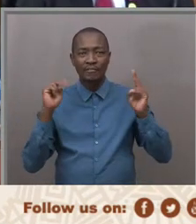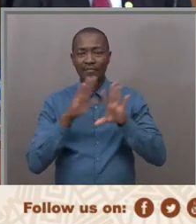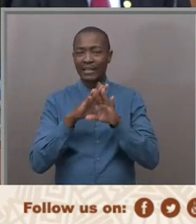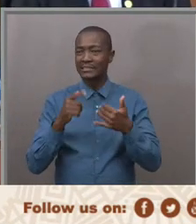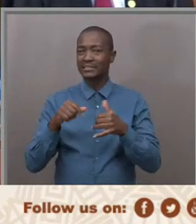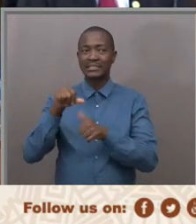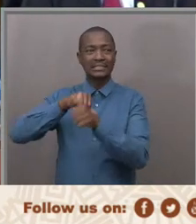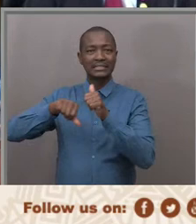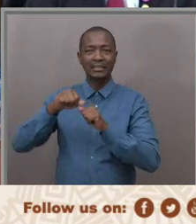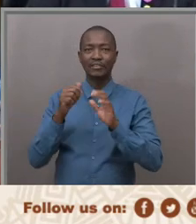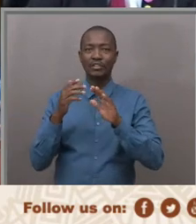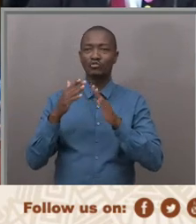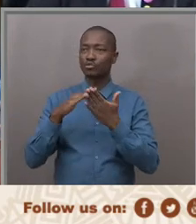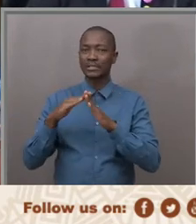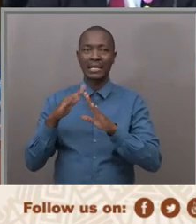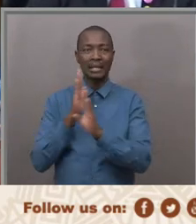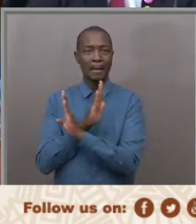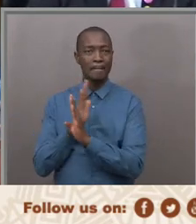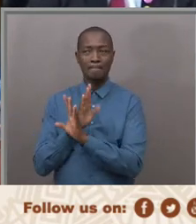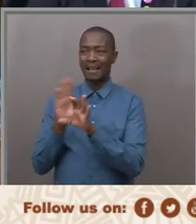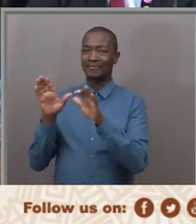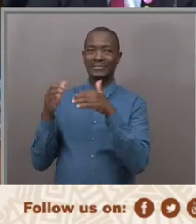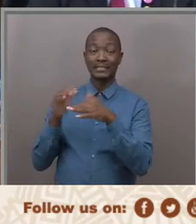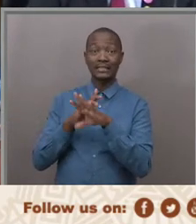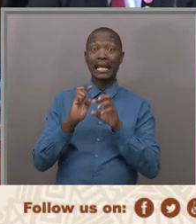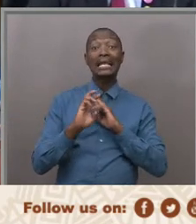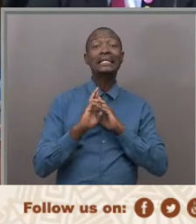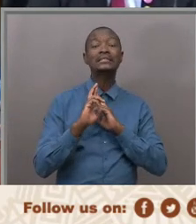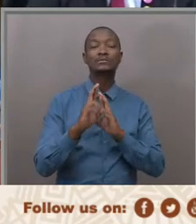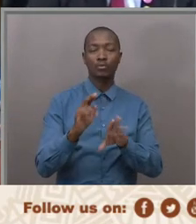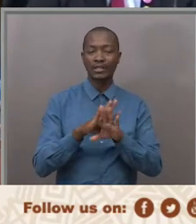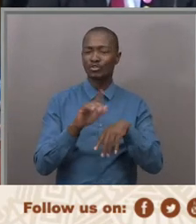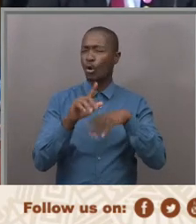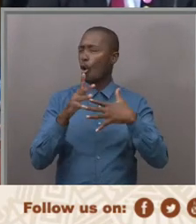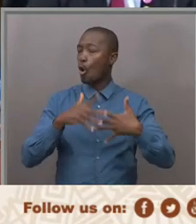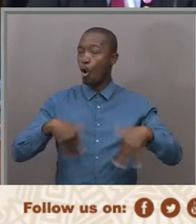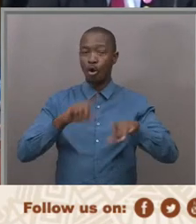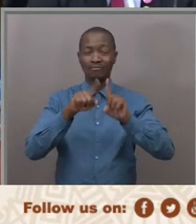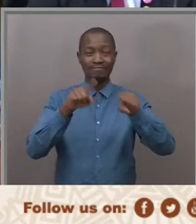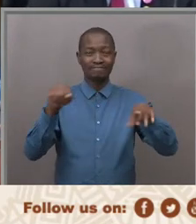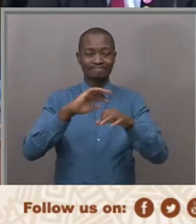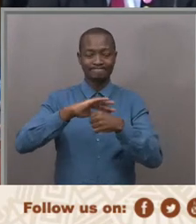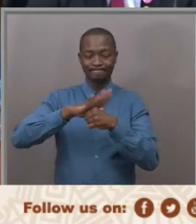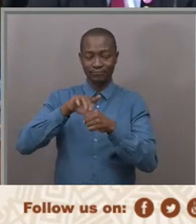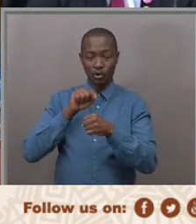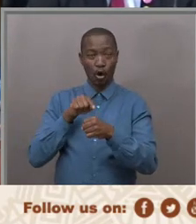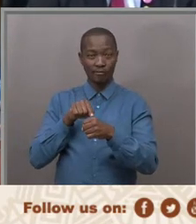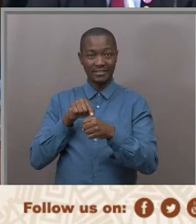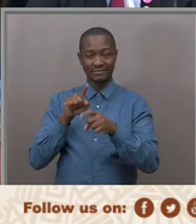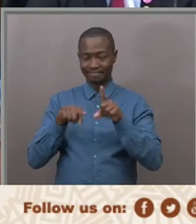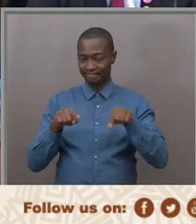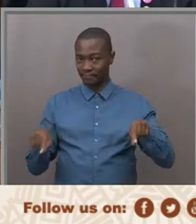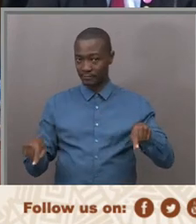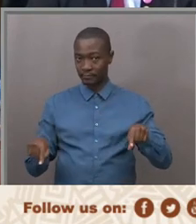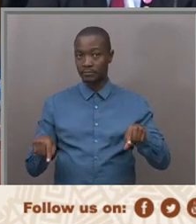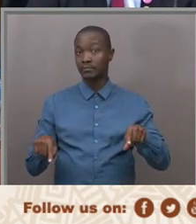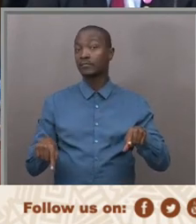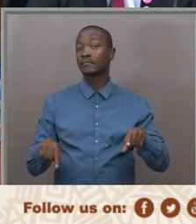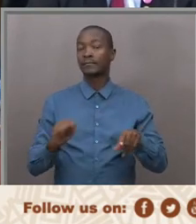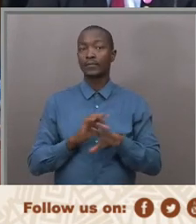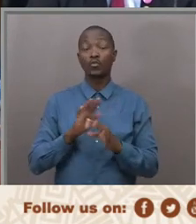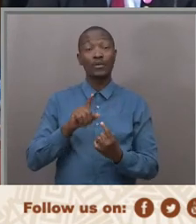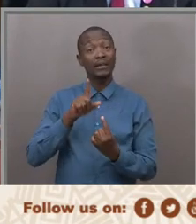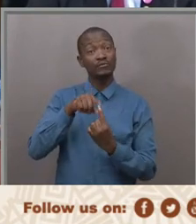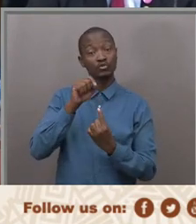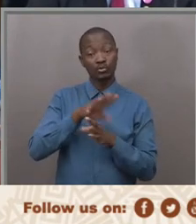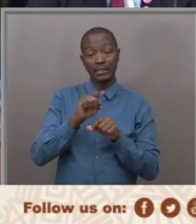and the private sector in responding to all dimensions of this pandemic. We have chosen this